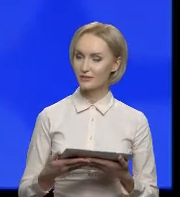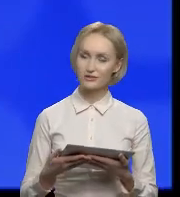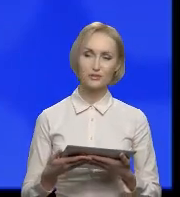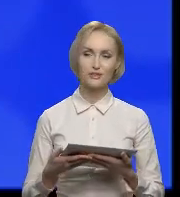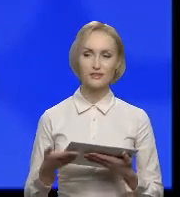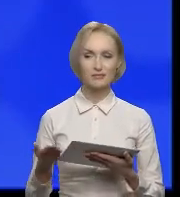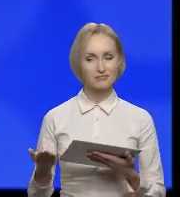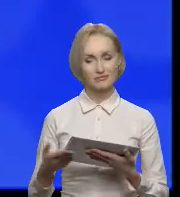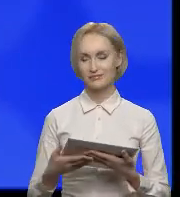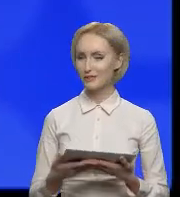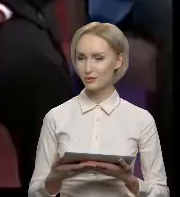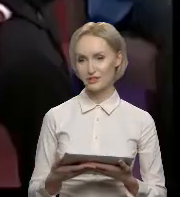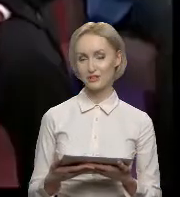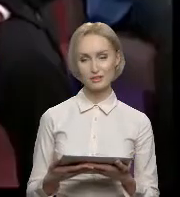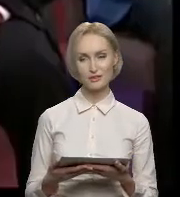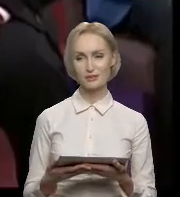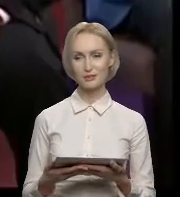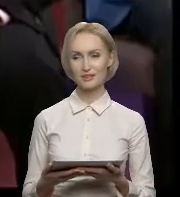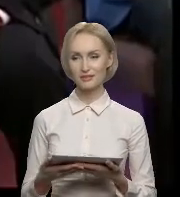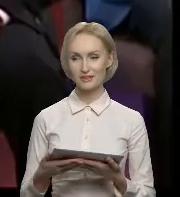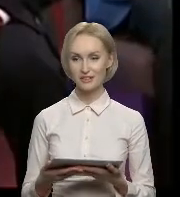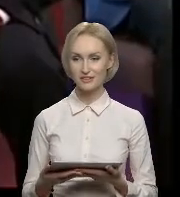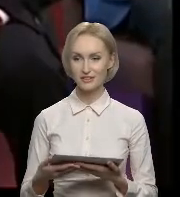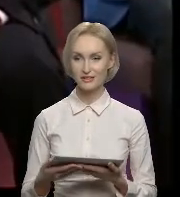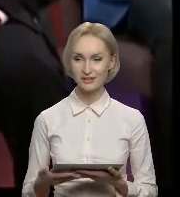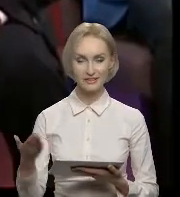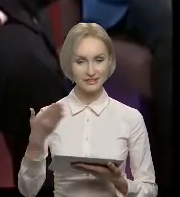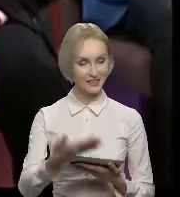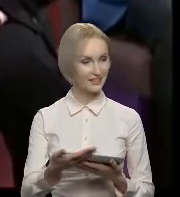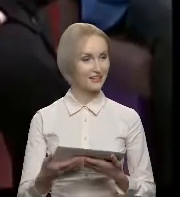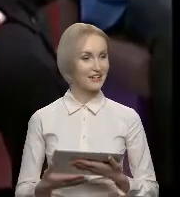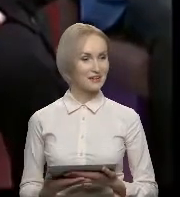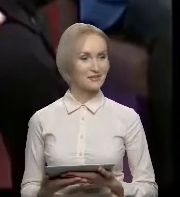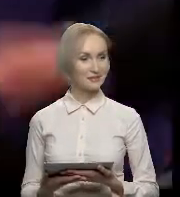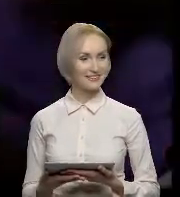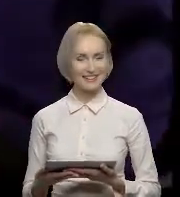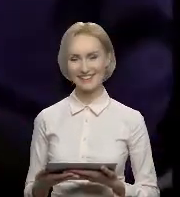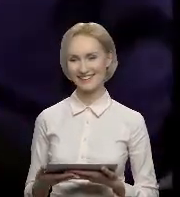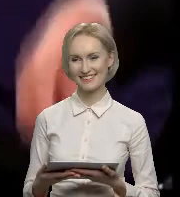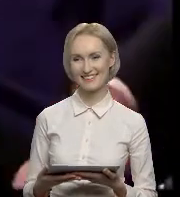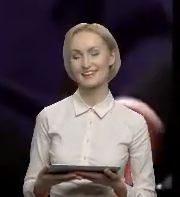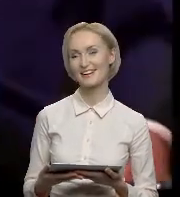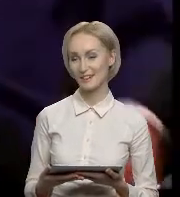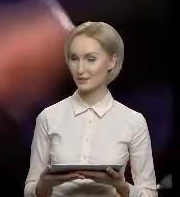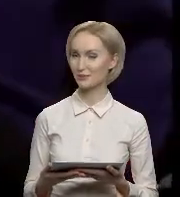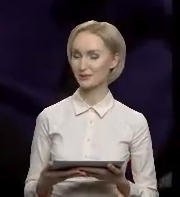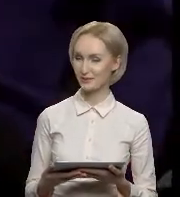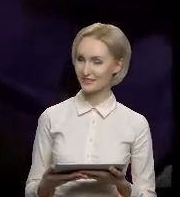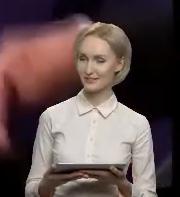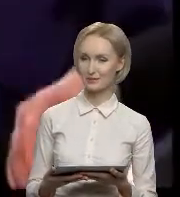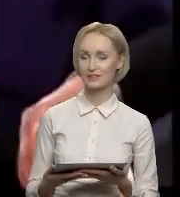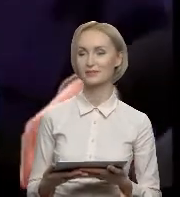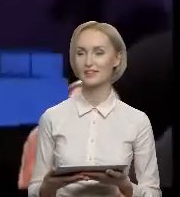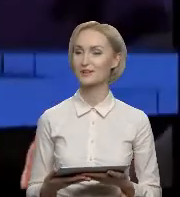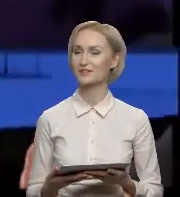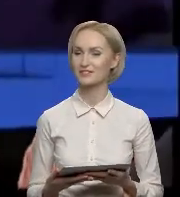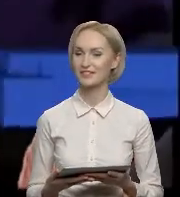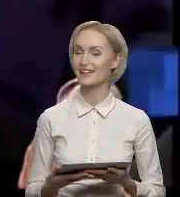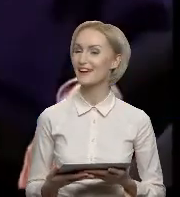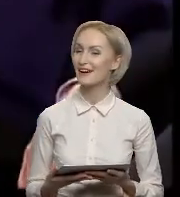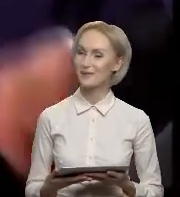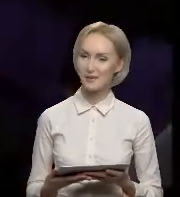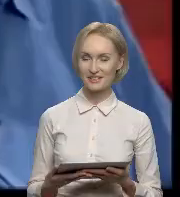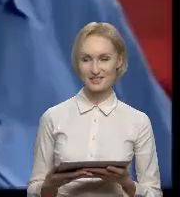be? Allegedly, this person that lives right down the street from us. This other dude. Nene, could that be